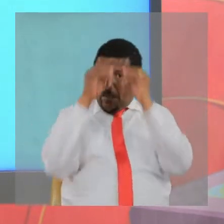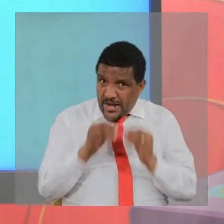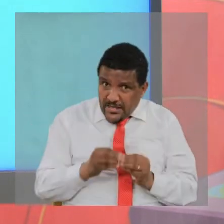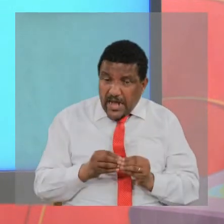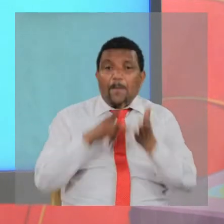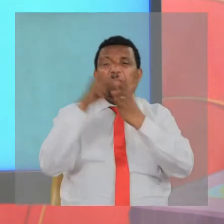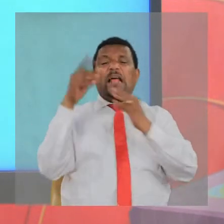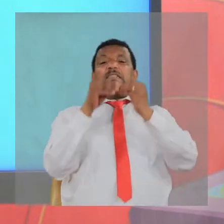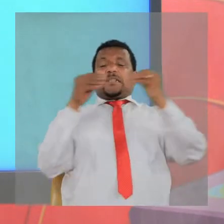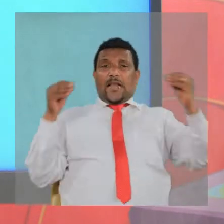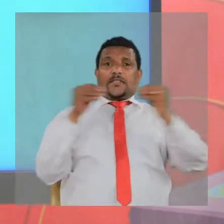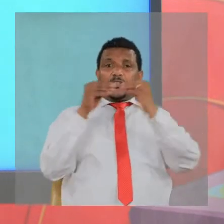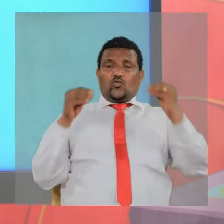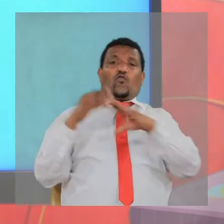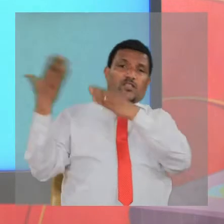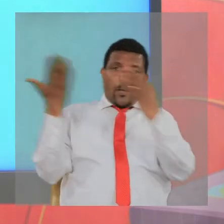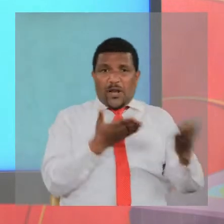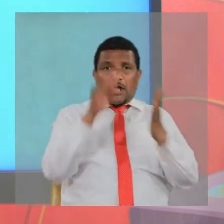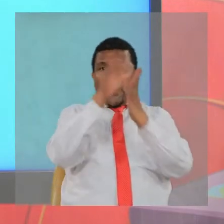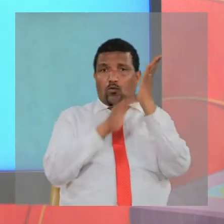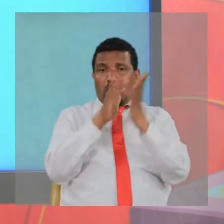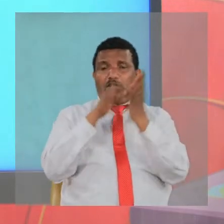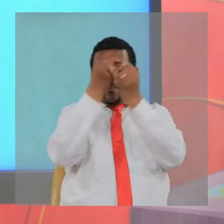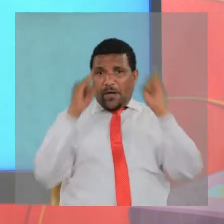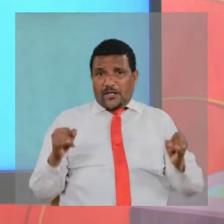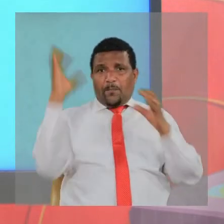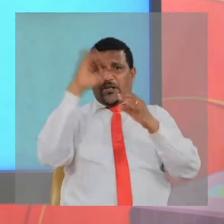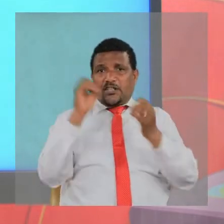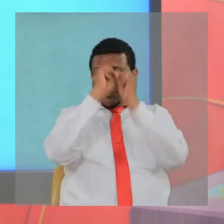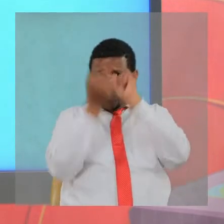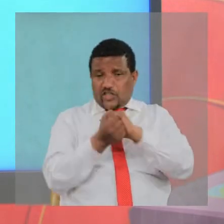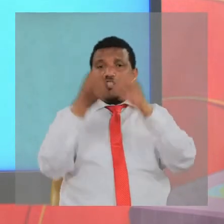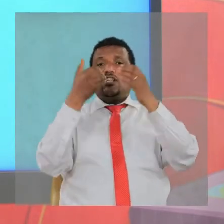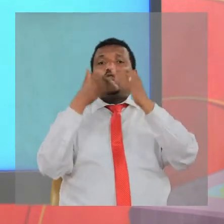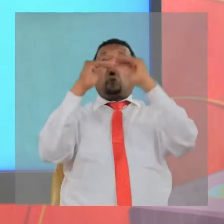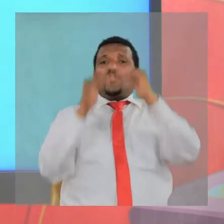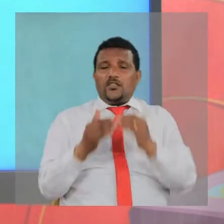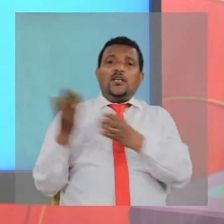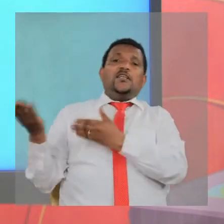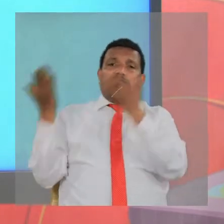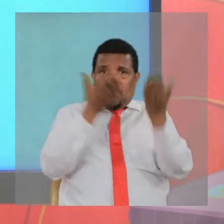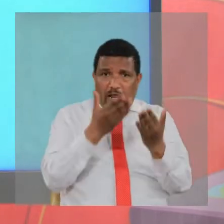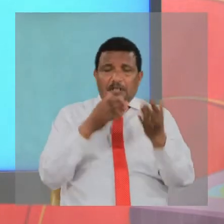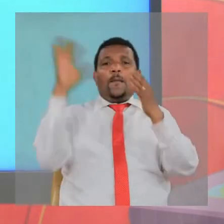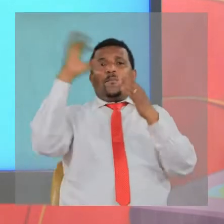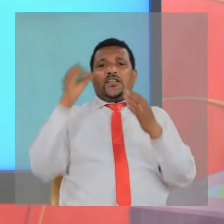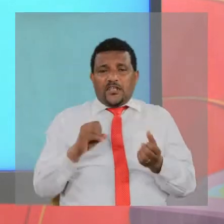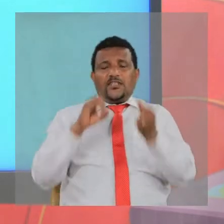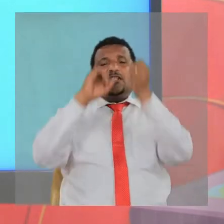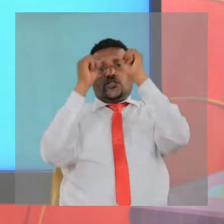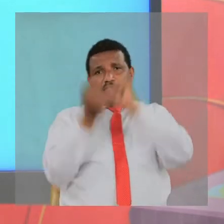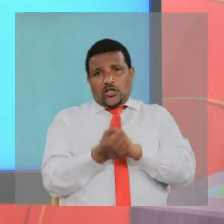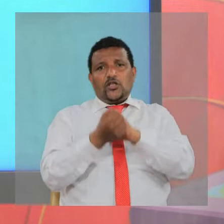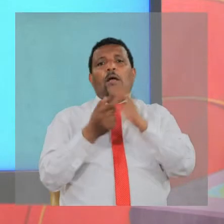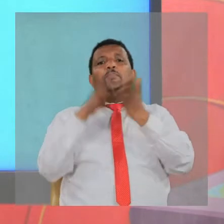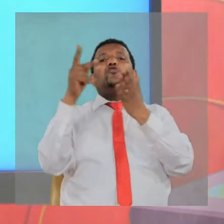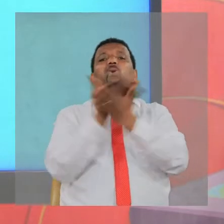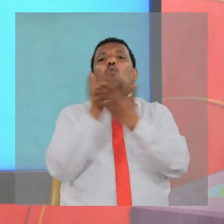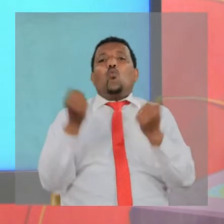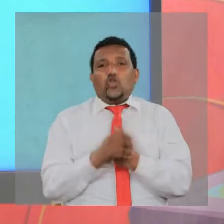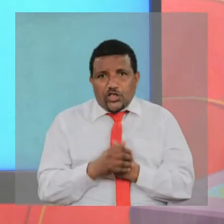Mathematically, the price elasticity of supply is calculated by dividing the percentage change in quantity supplied for the percentage change in price of a